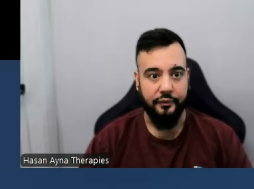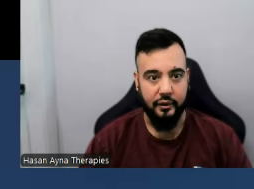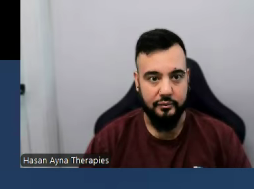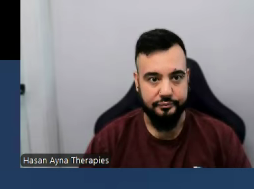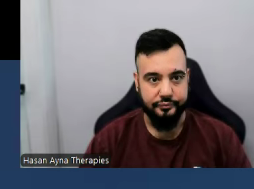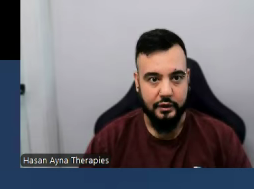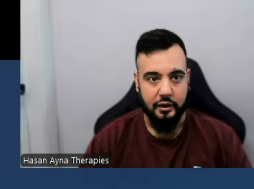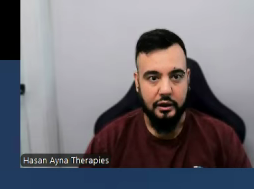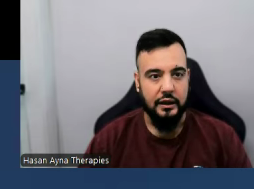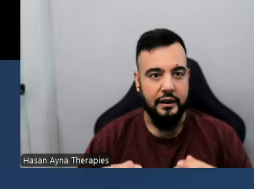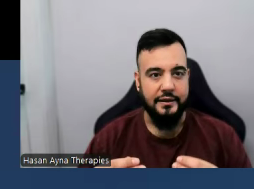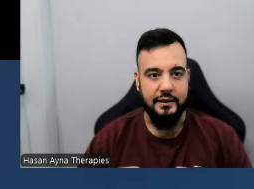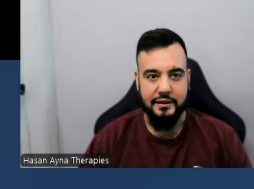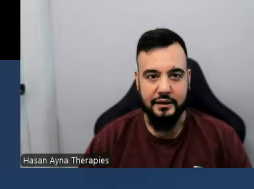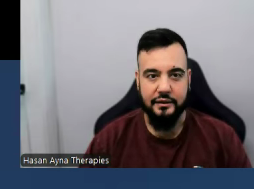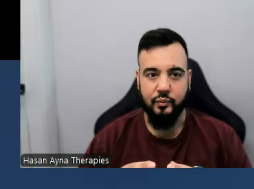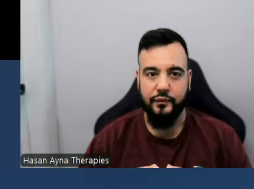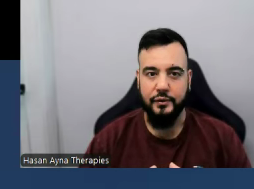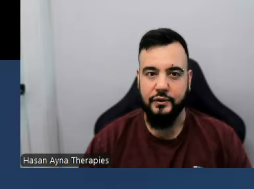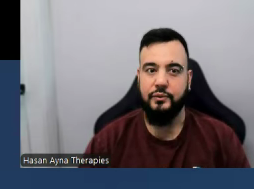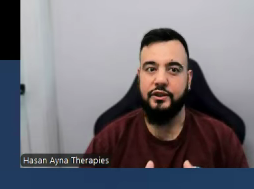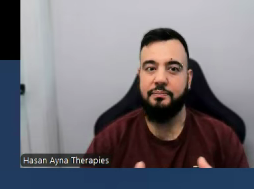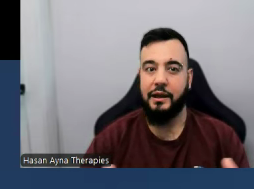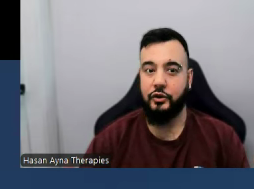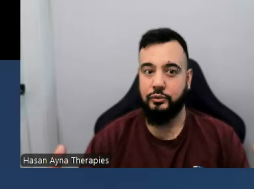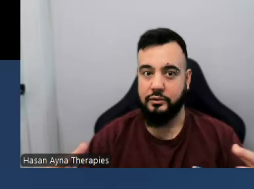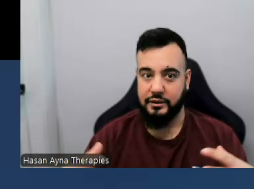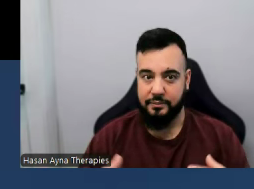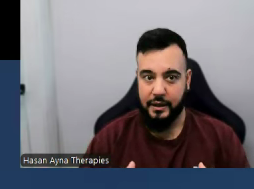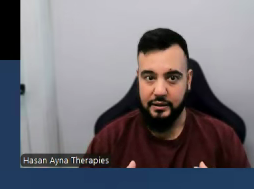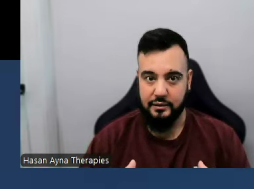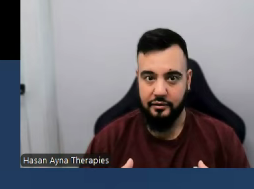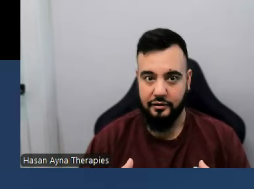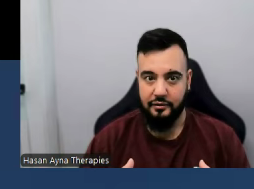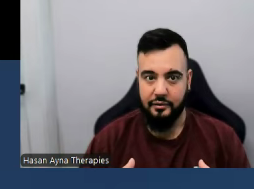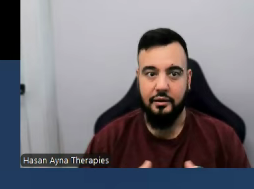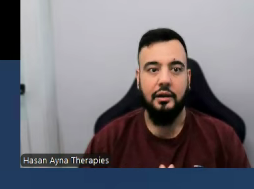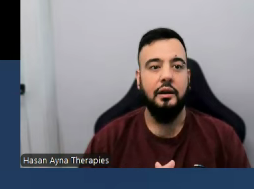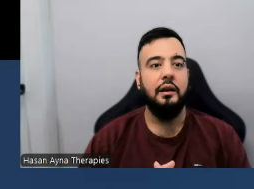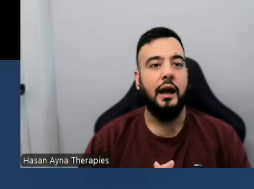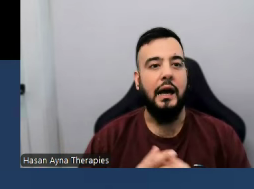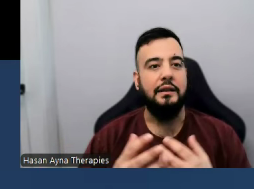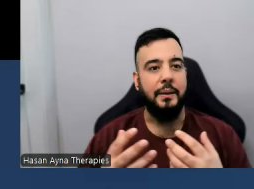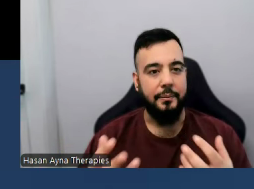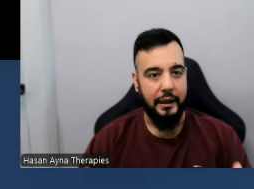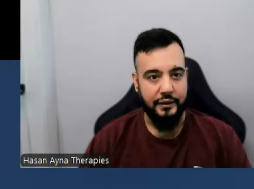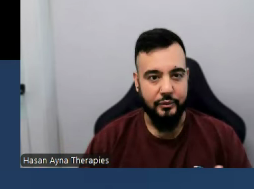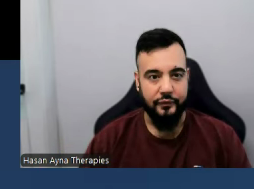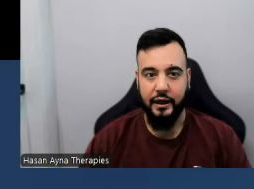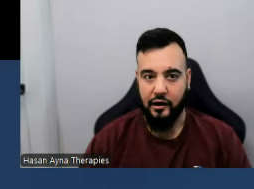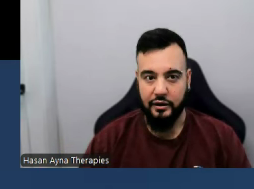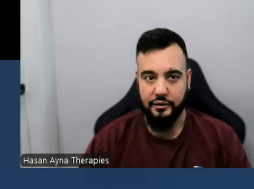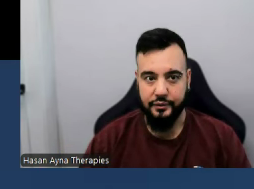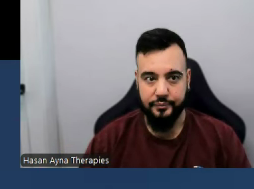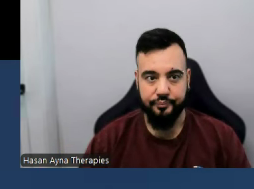in BSL. It's consistent with using your spatial space and the placement